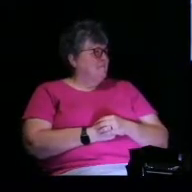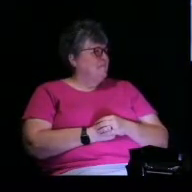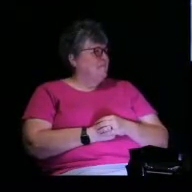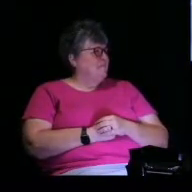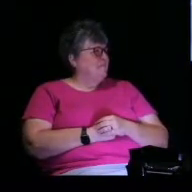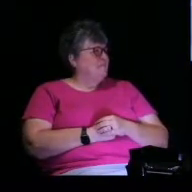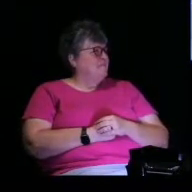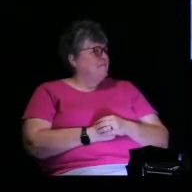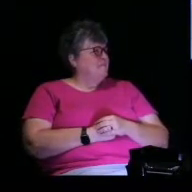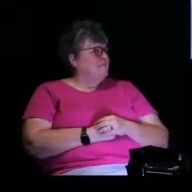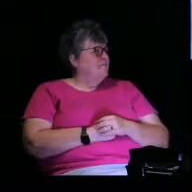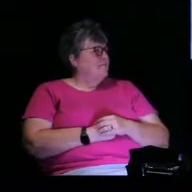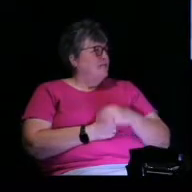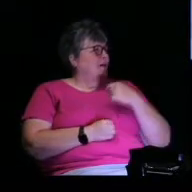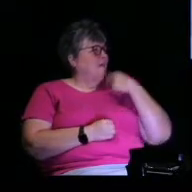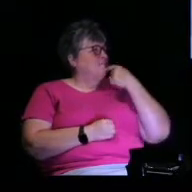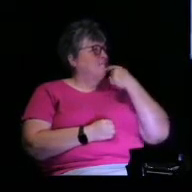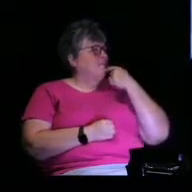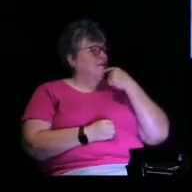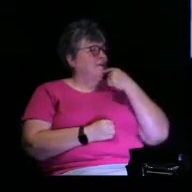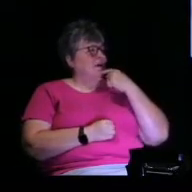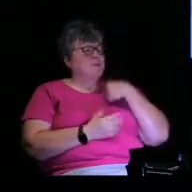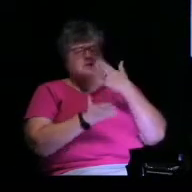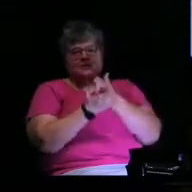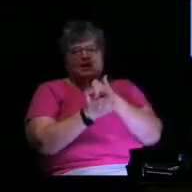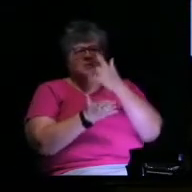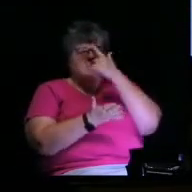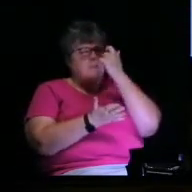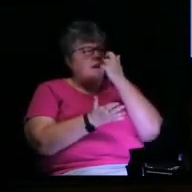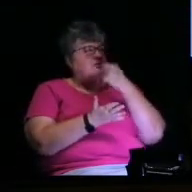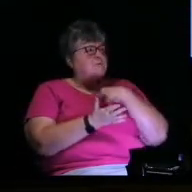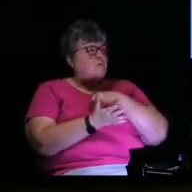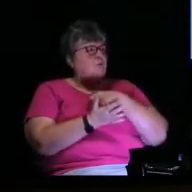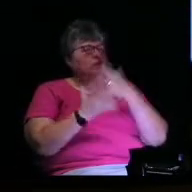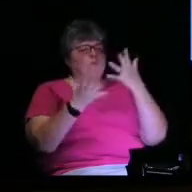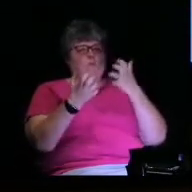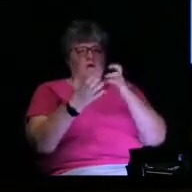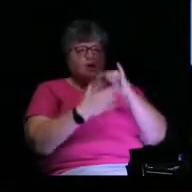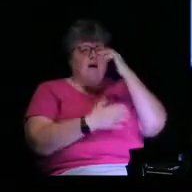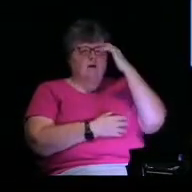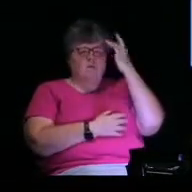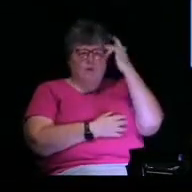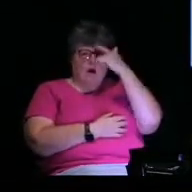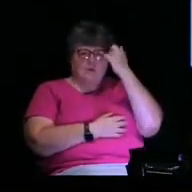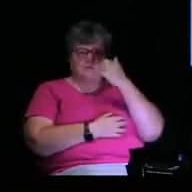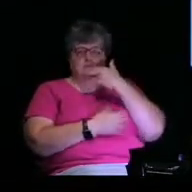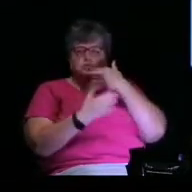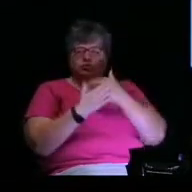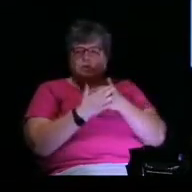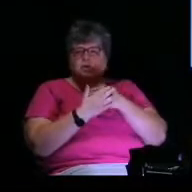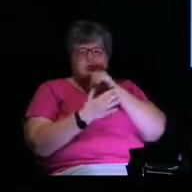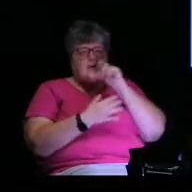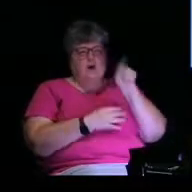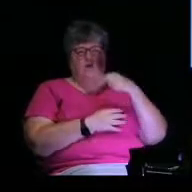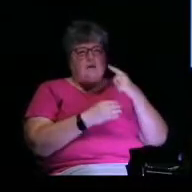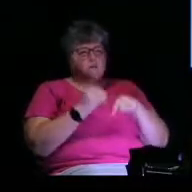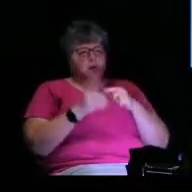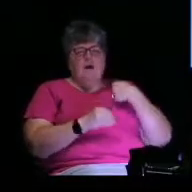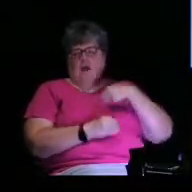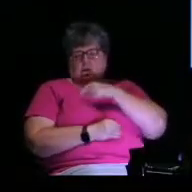All right. Okay, so I'm just saying that because, and I'll stop there. Because here's the thing, we long for that because it's good. It's good, and it's not just about